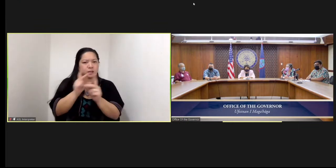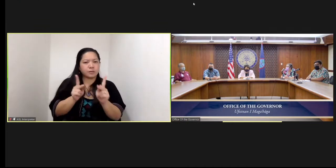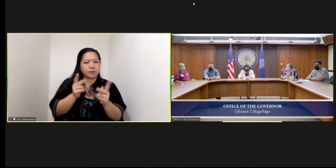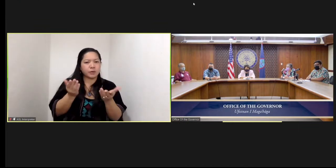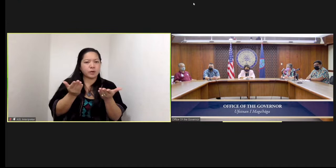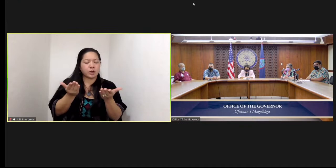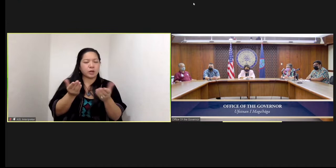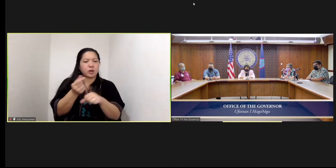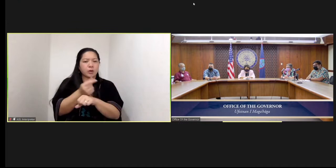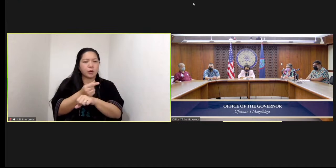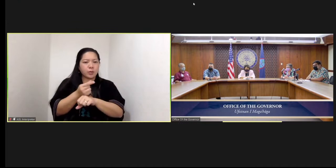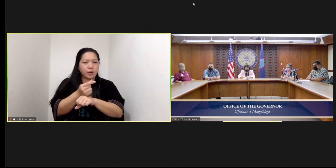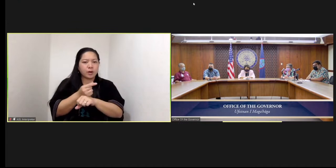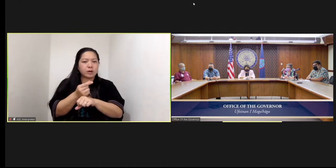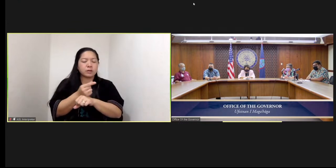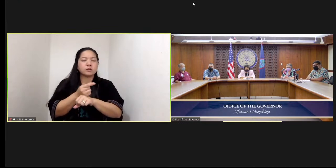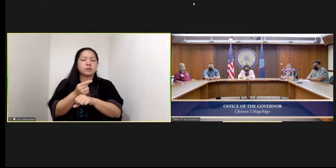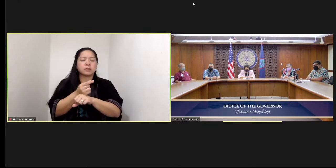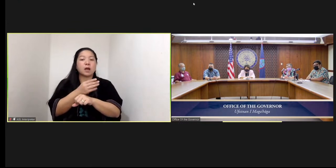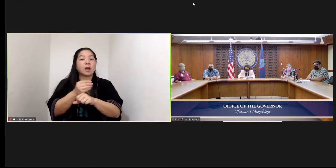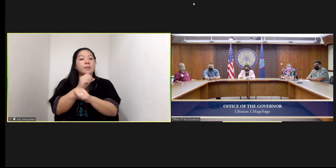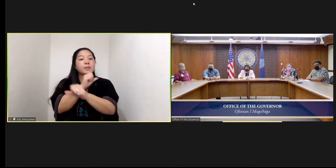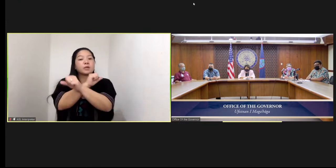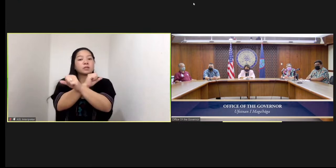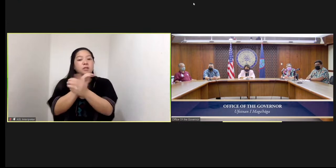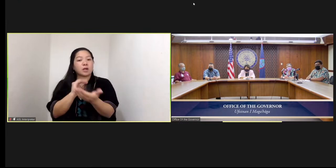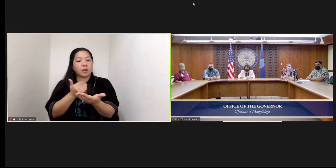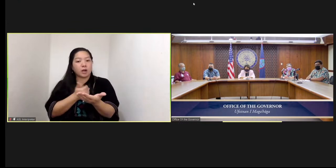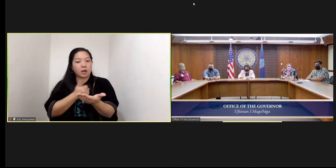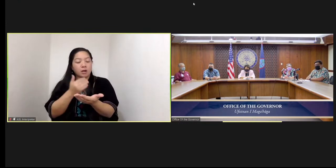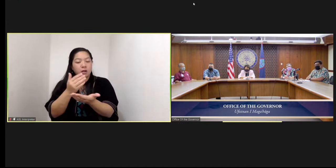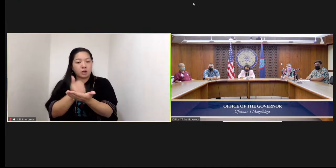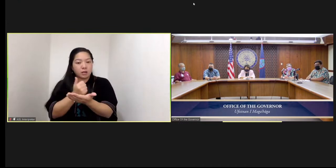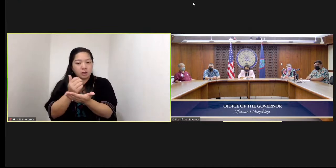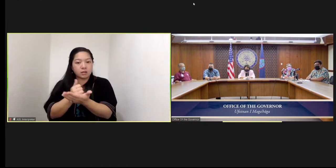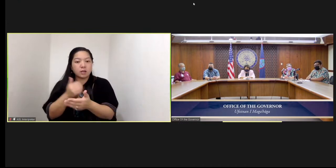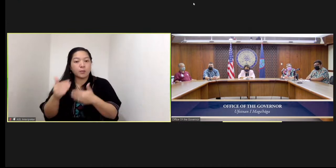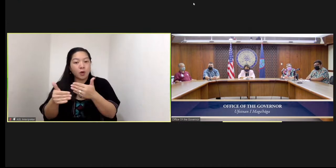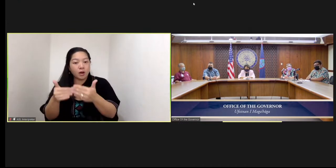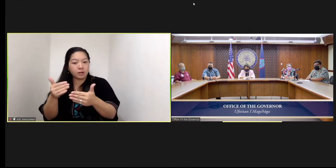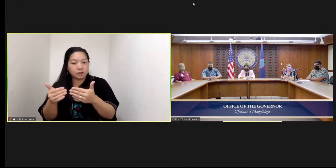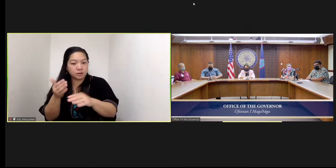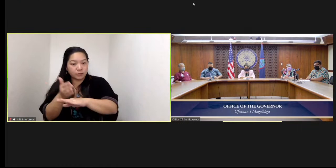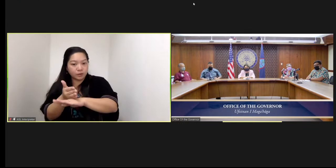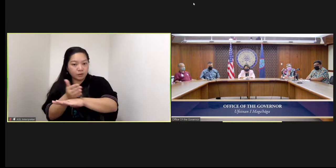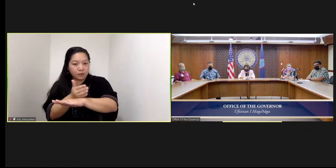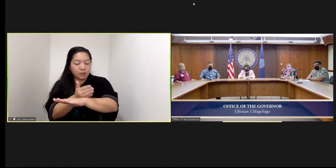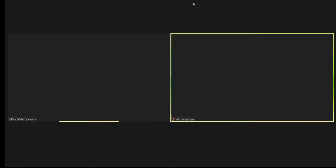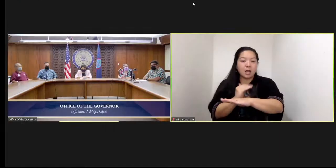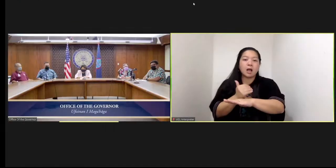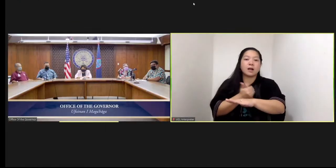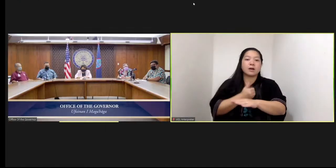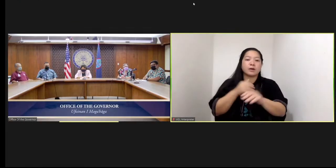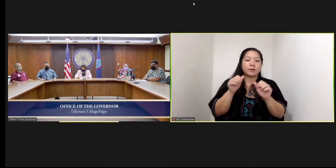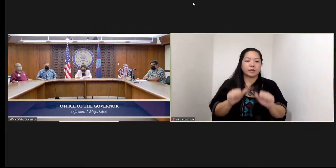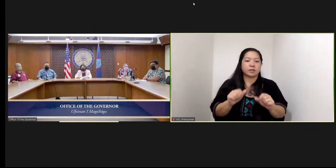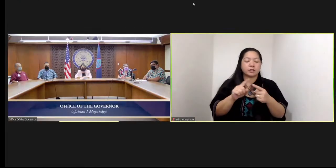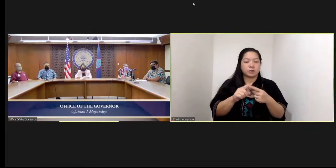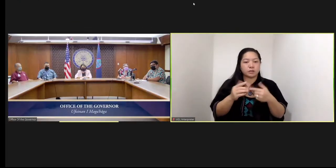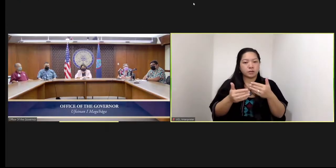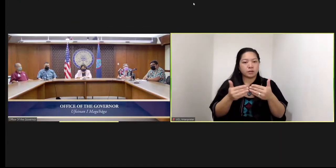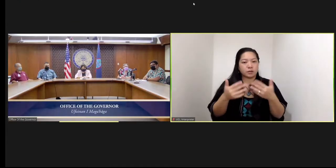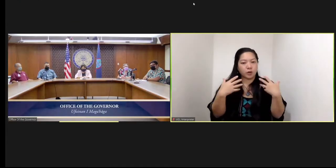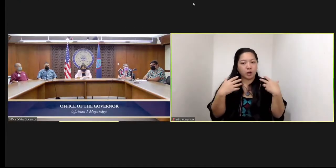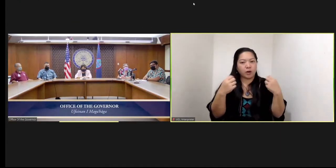Guam, and protect our collective progress, and protect our ability to proceed into